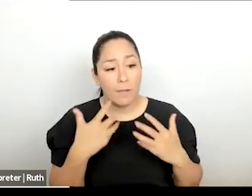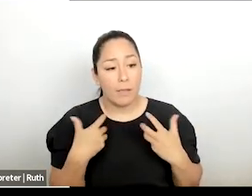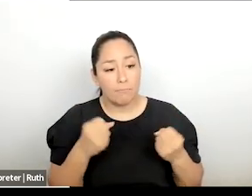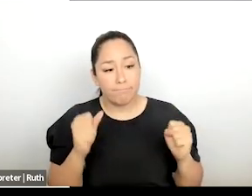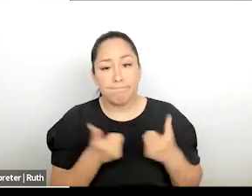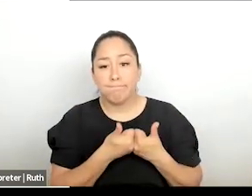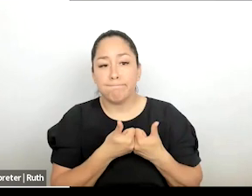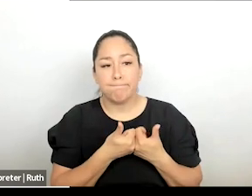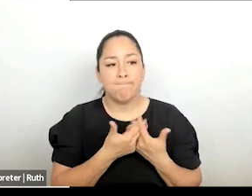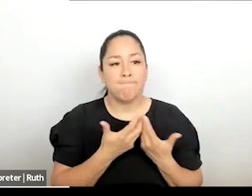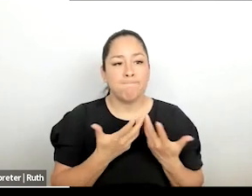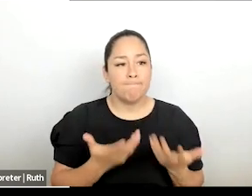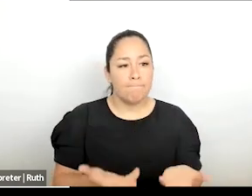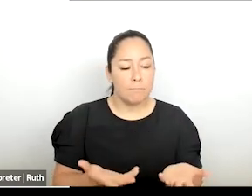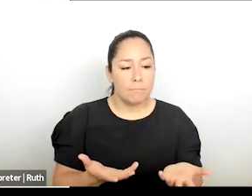challenge,